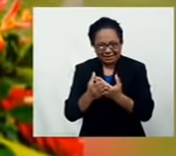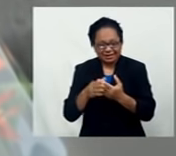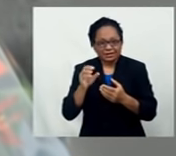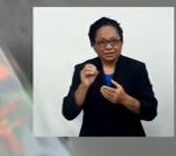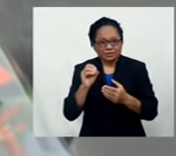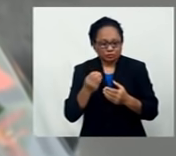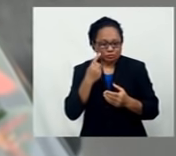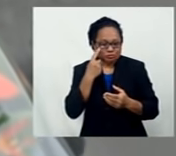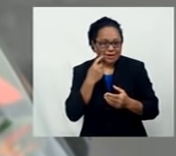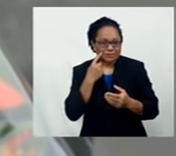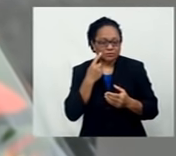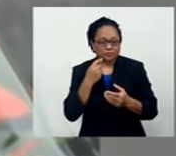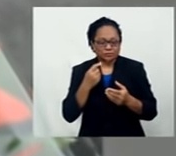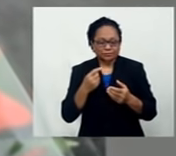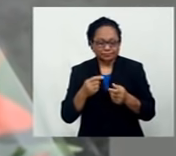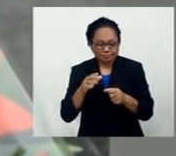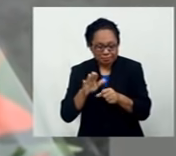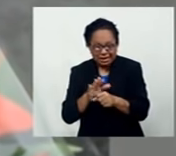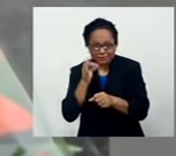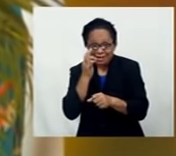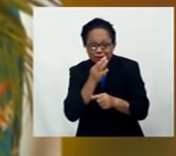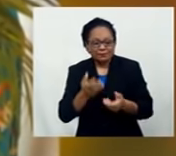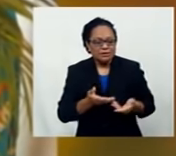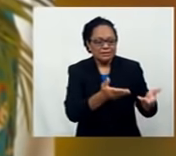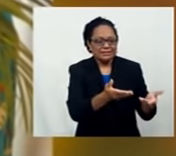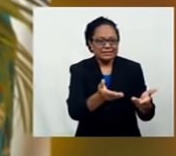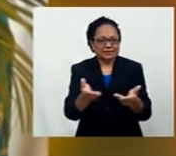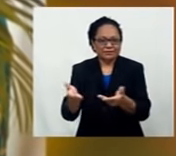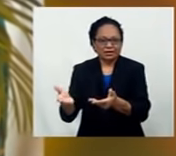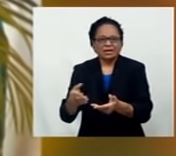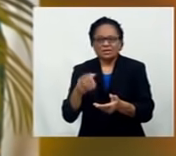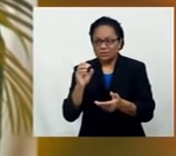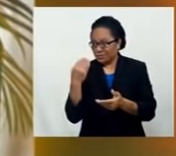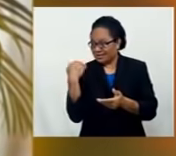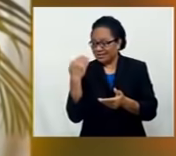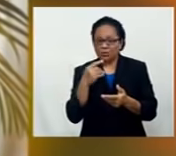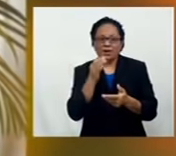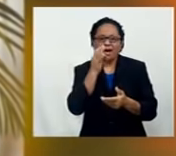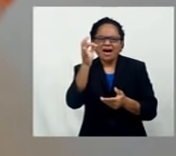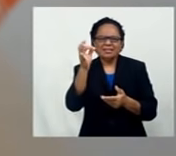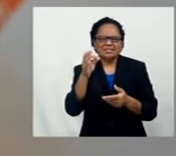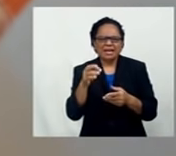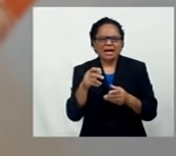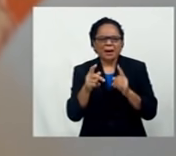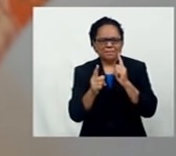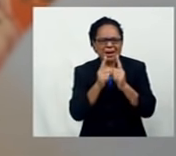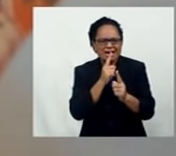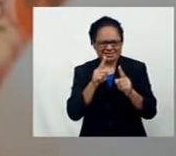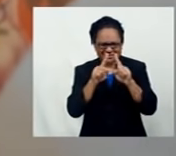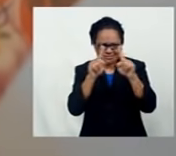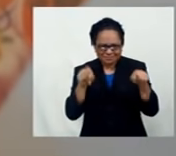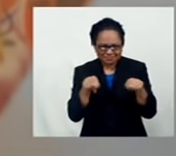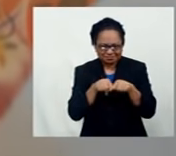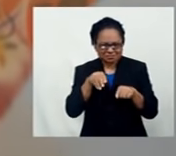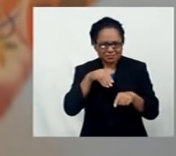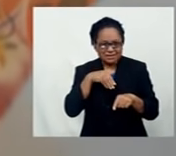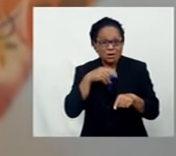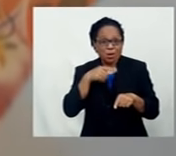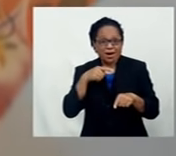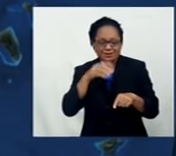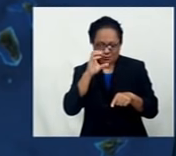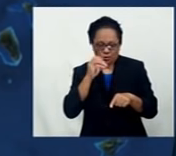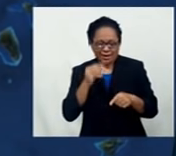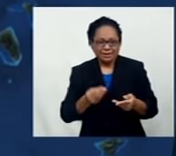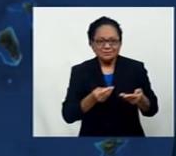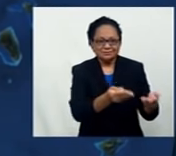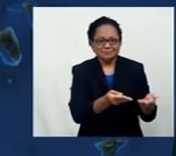had to request for a pass, a COVID pass, in order to deliver